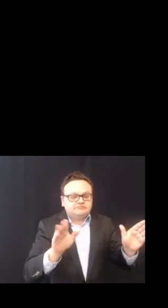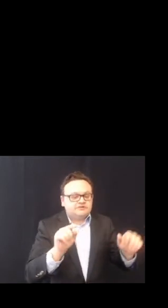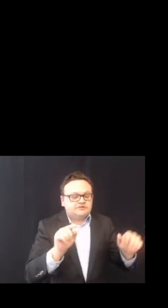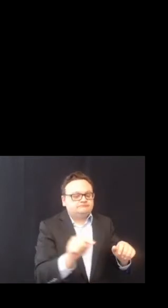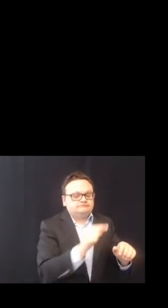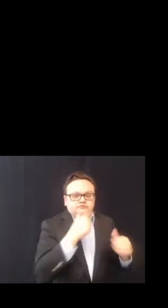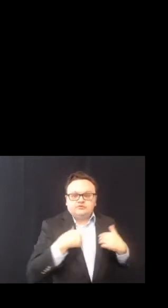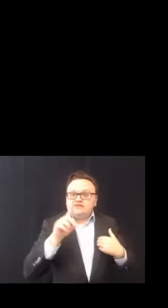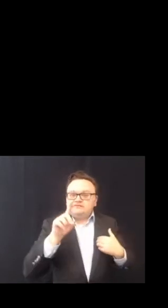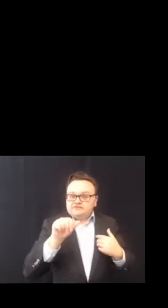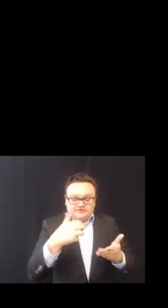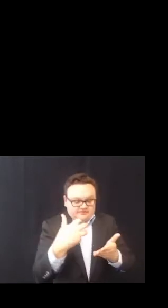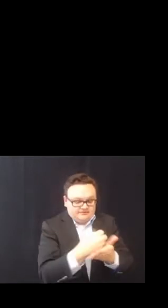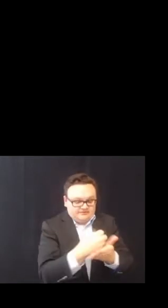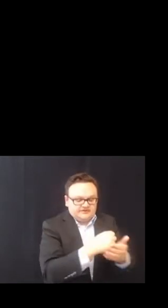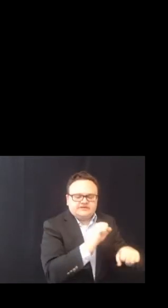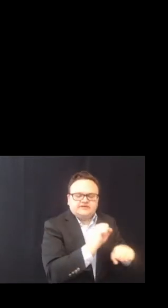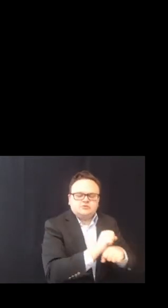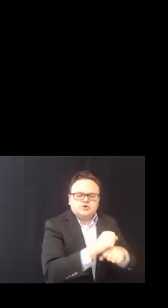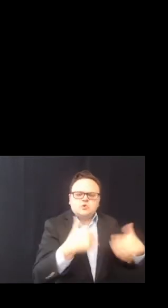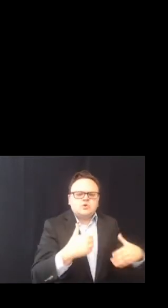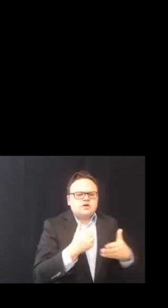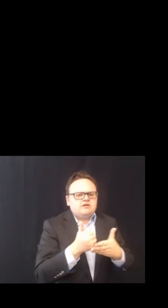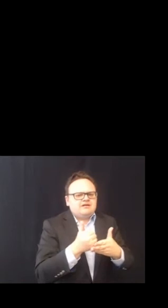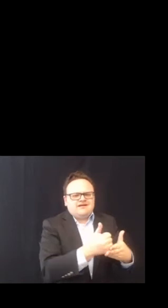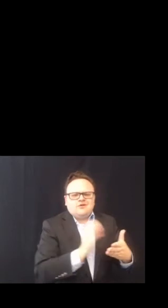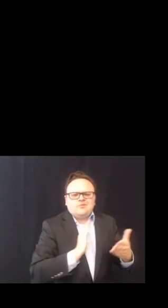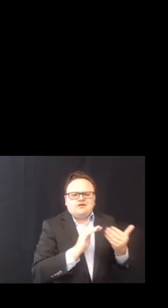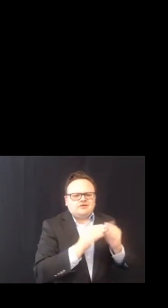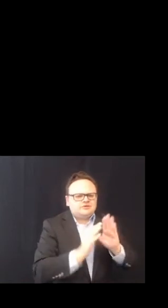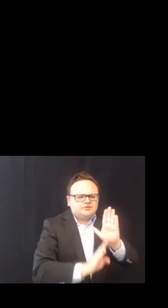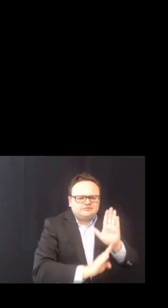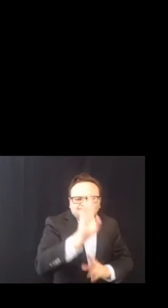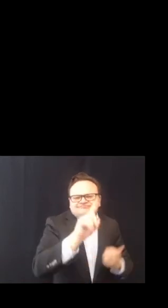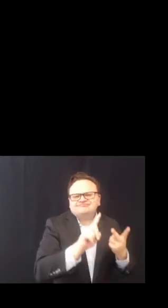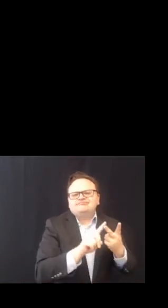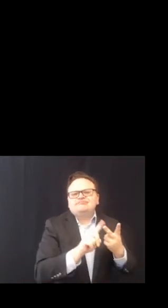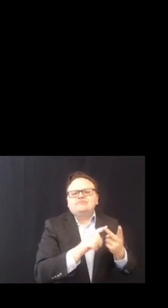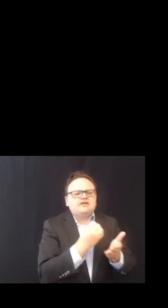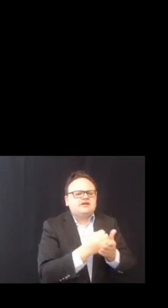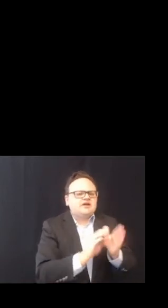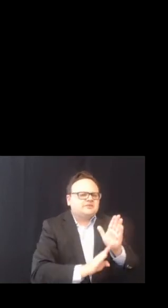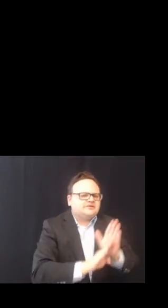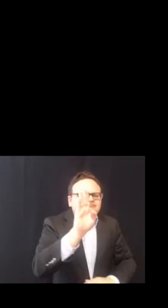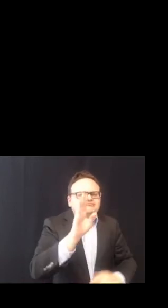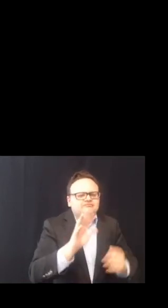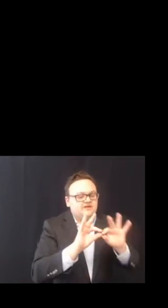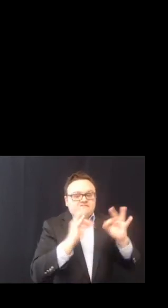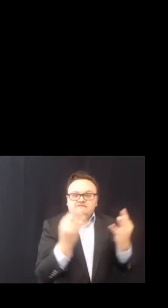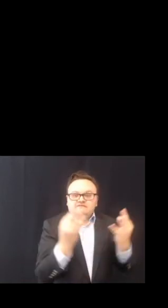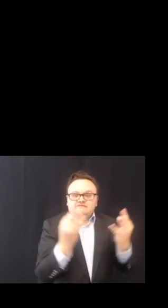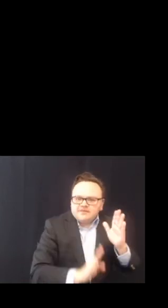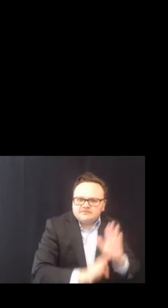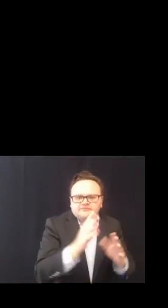make a difference in our communities, in our economy, and for families across the state. And so again, it's